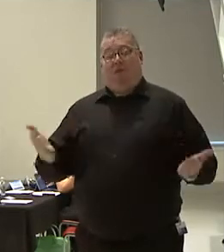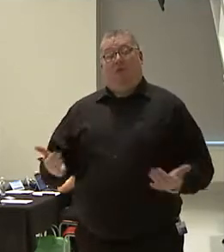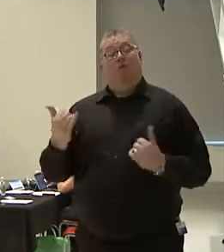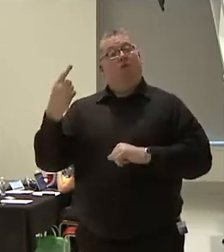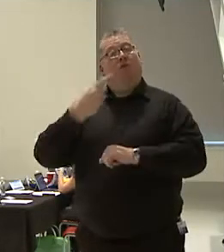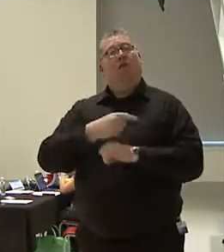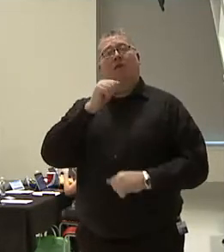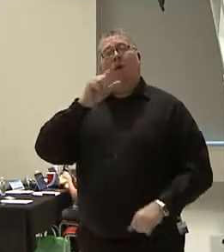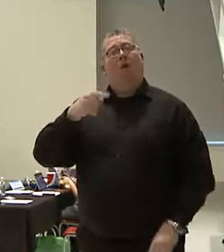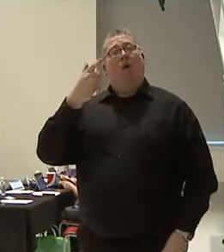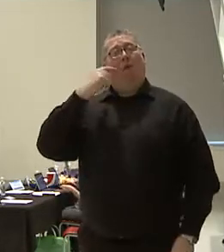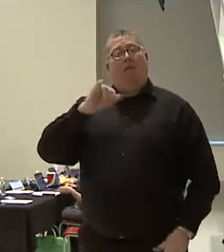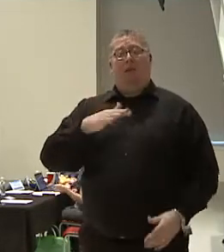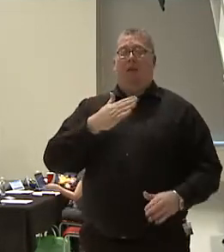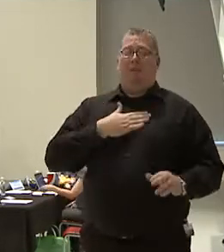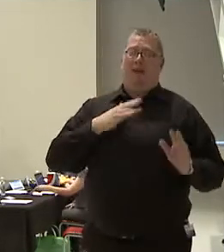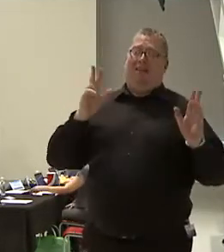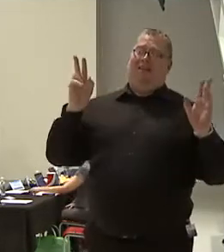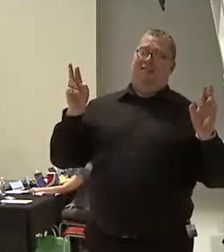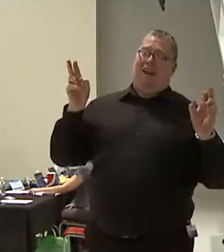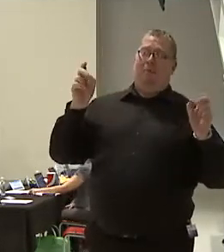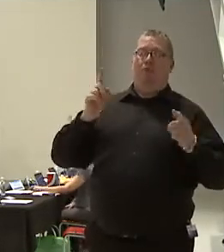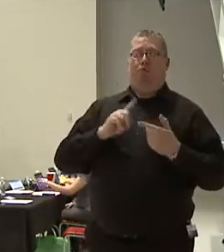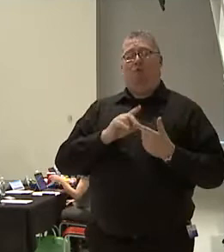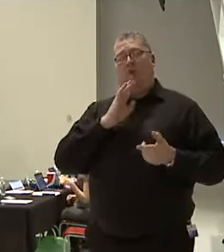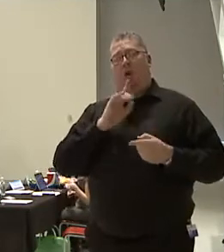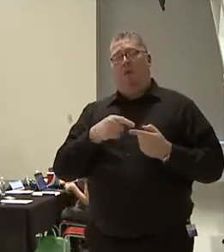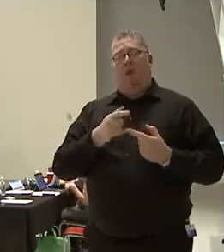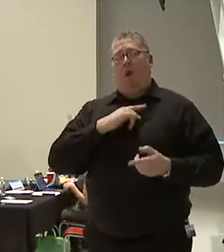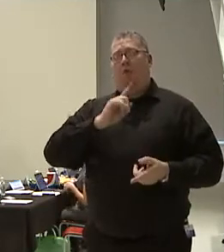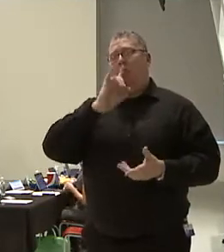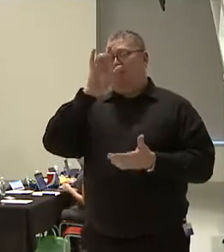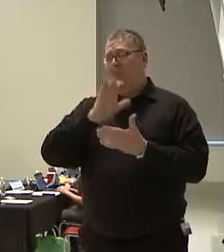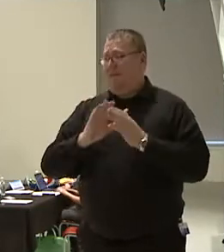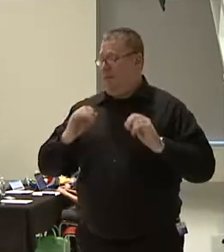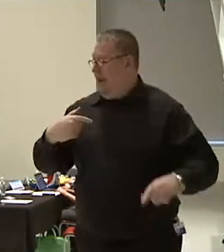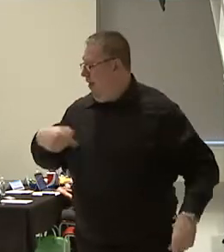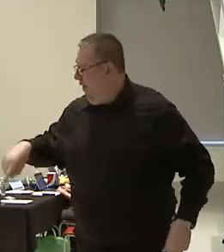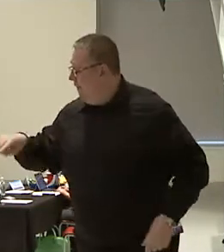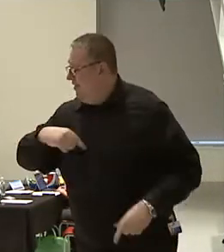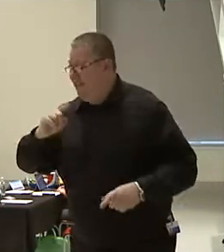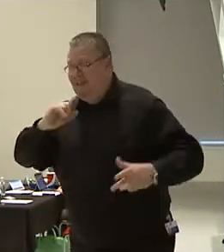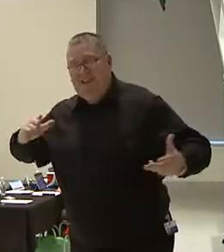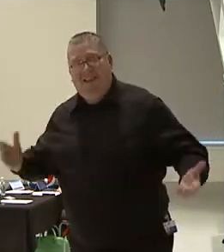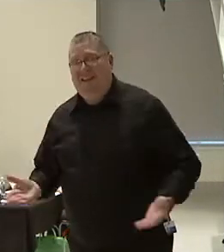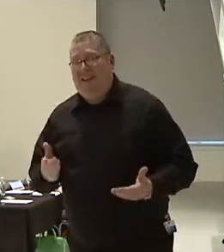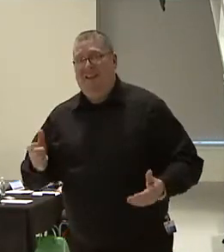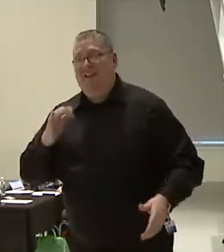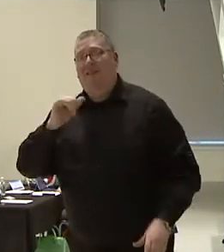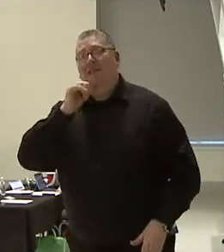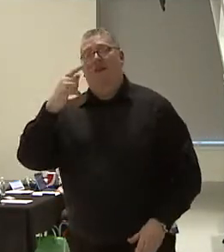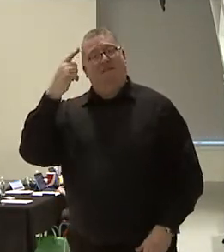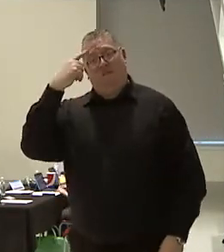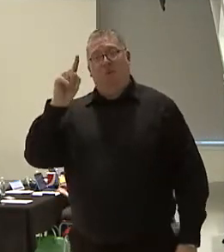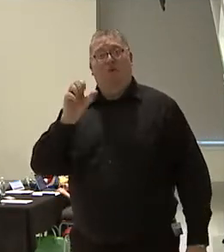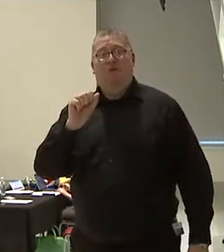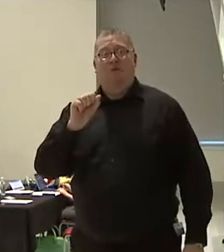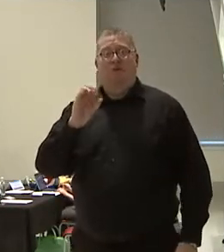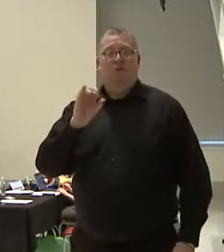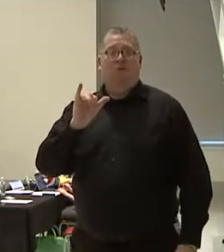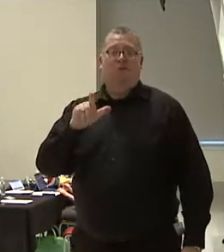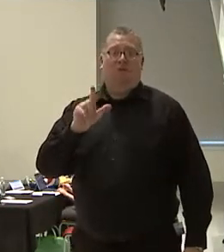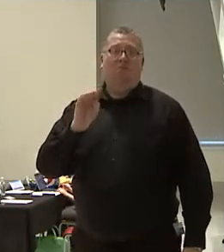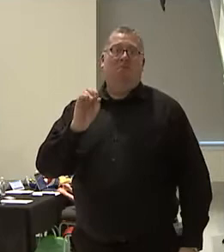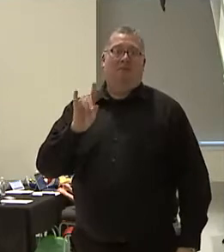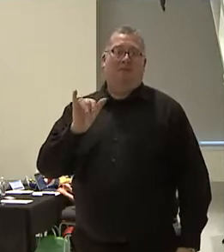just because this is my topic, but I truly believe that none of us would be here if it weren't for social media. If